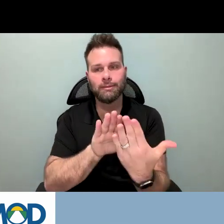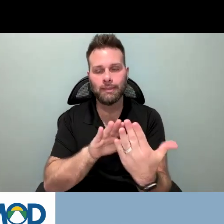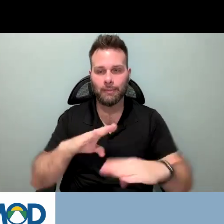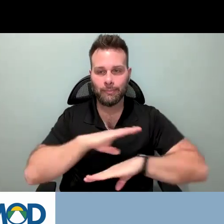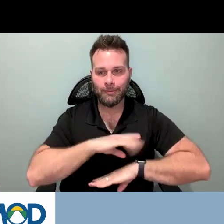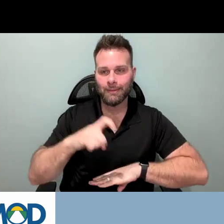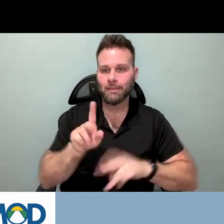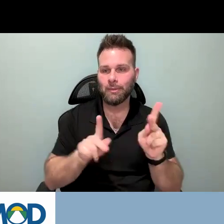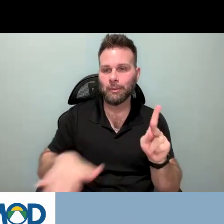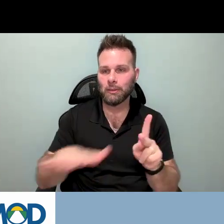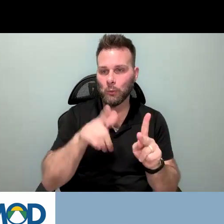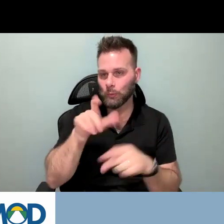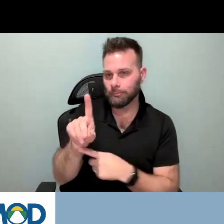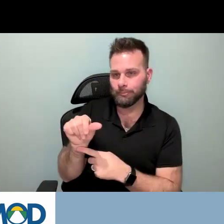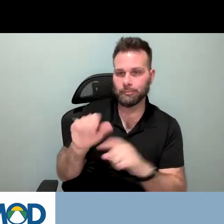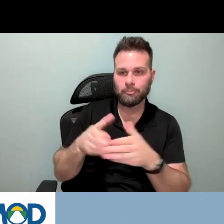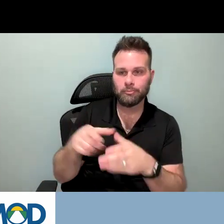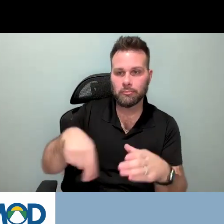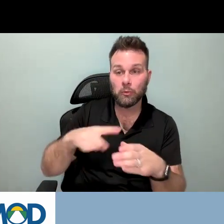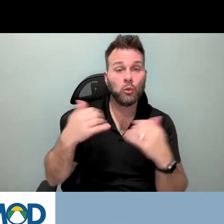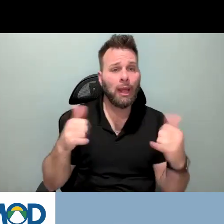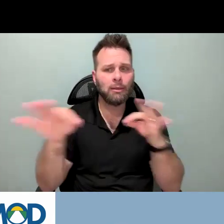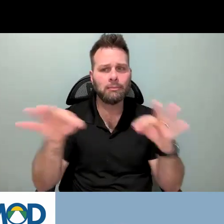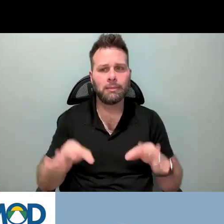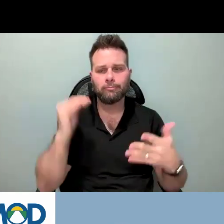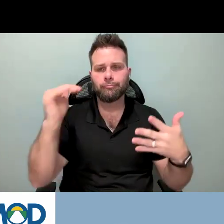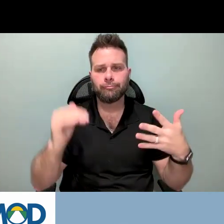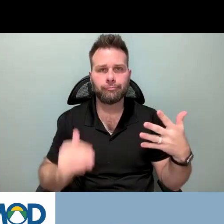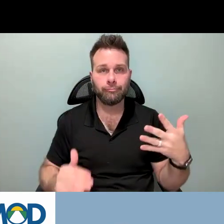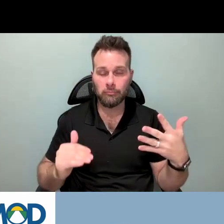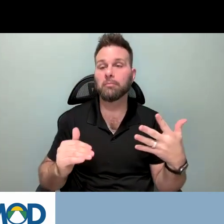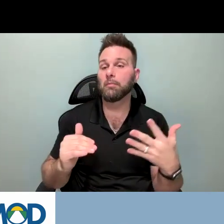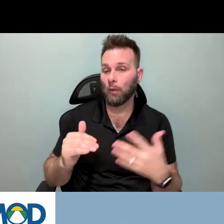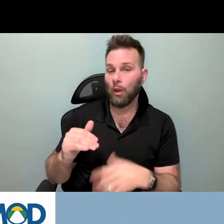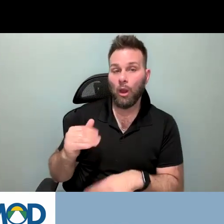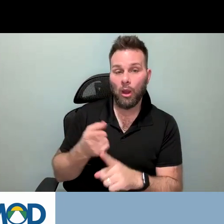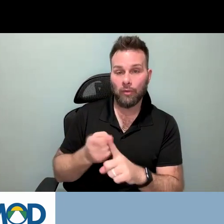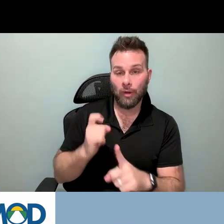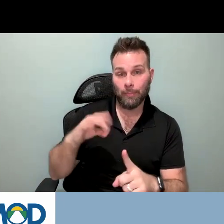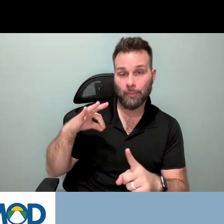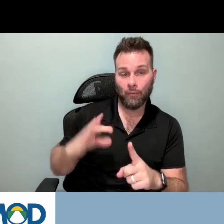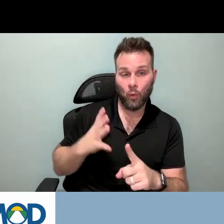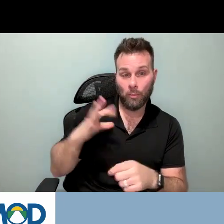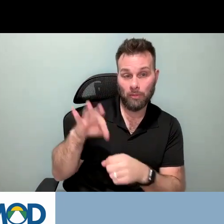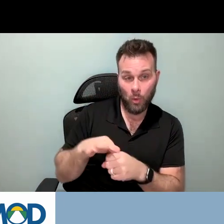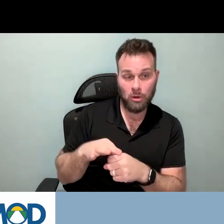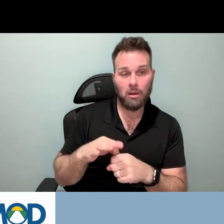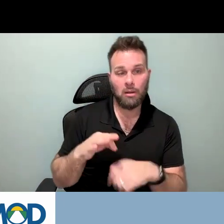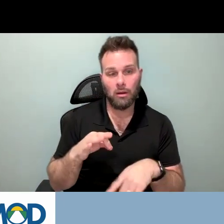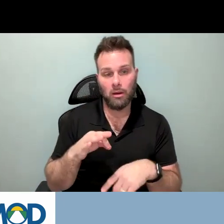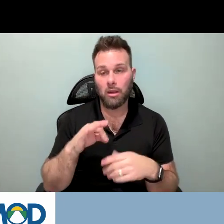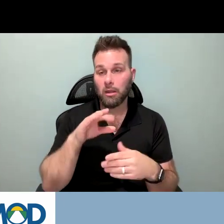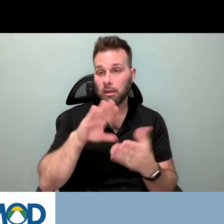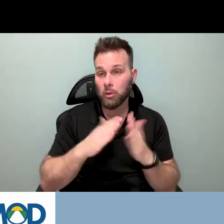today I'm going to walk you through the key components of this process, from the formal vote to community engagement and the development of internal